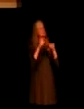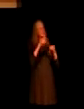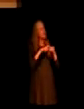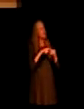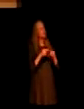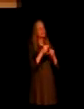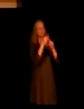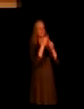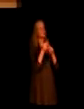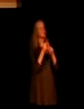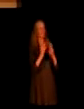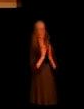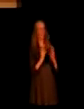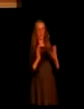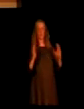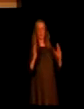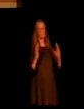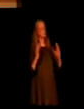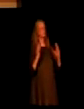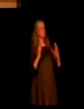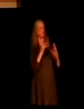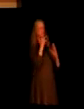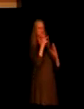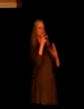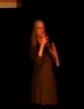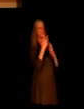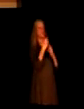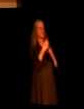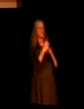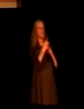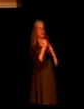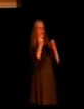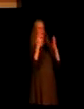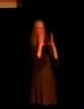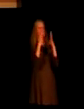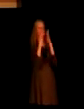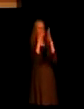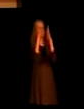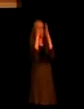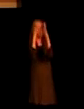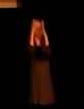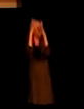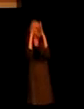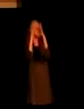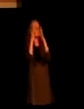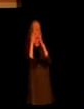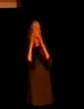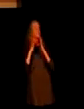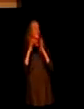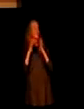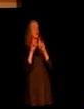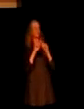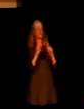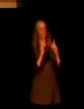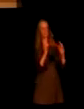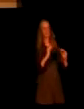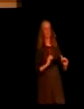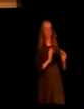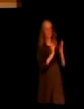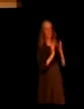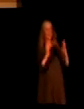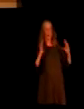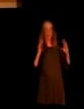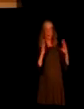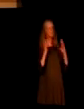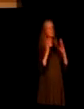water. The high elevation forest won't, but the low elevation forests will do well until they run out of